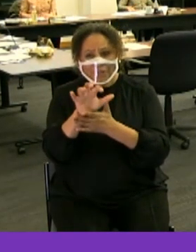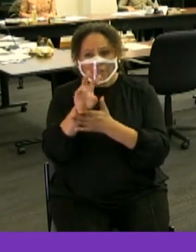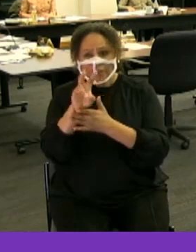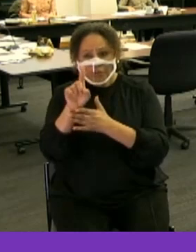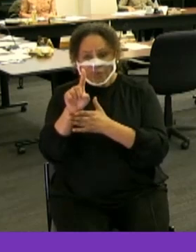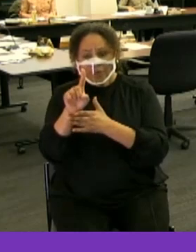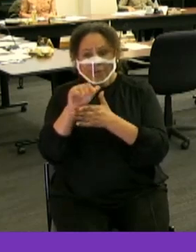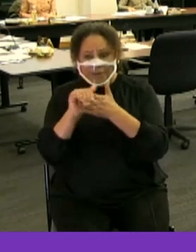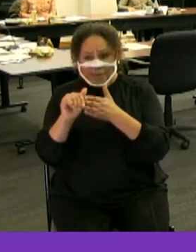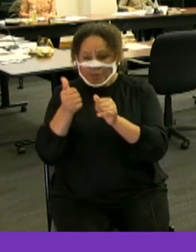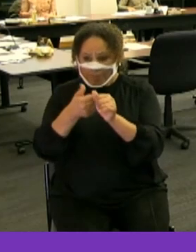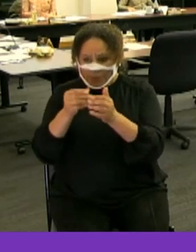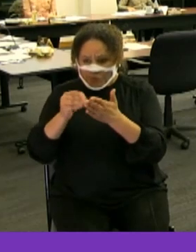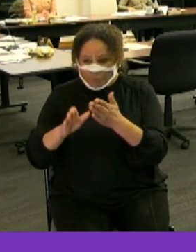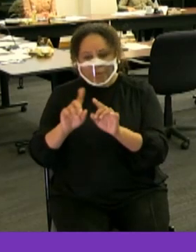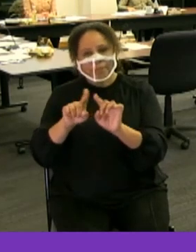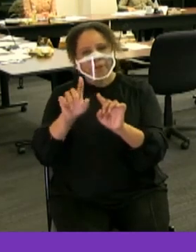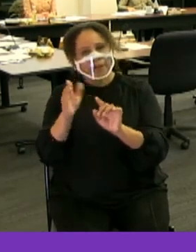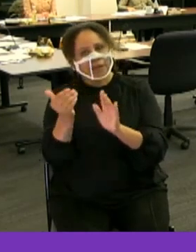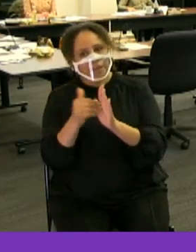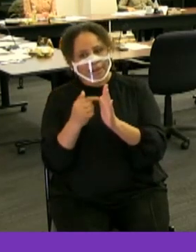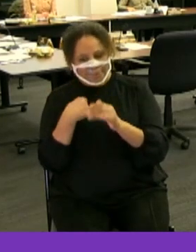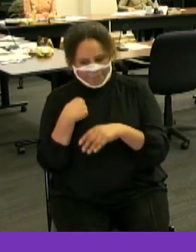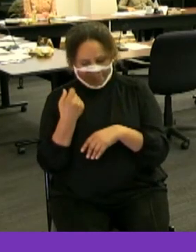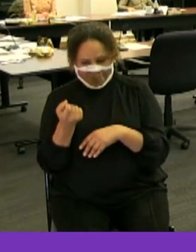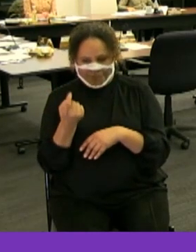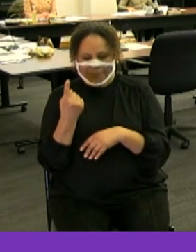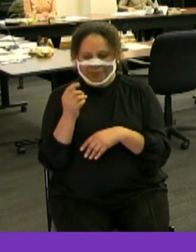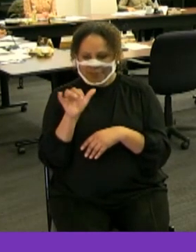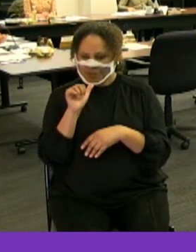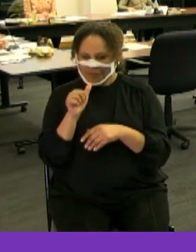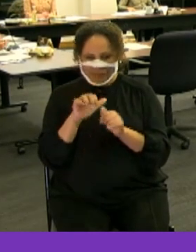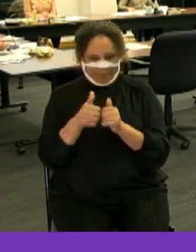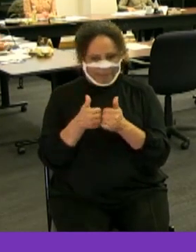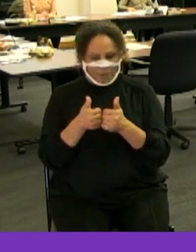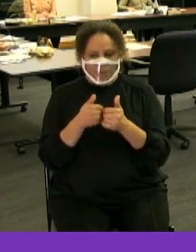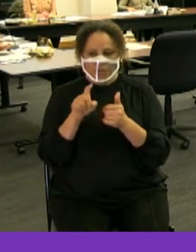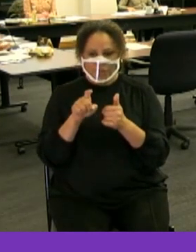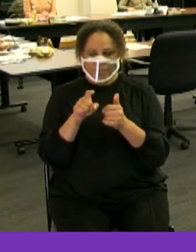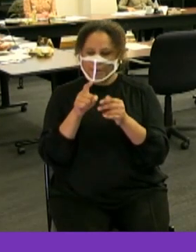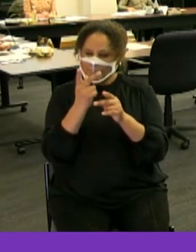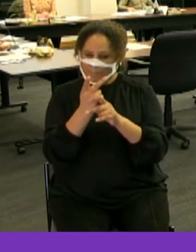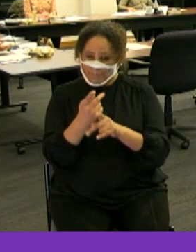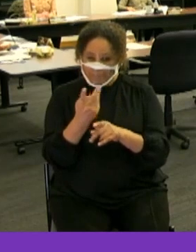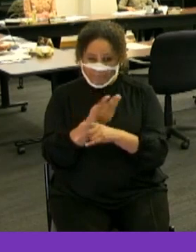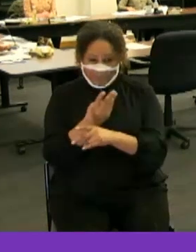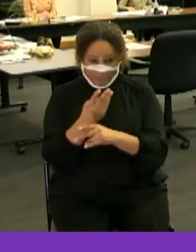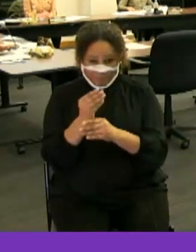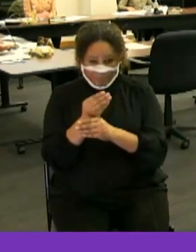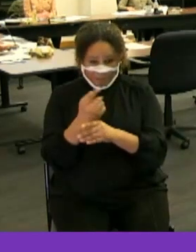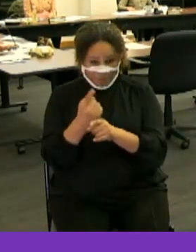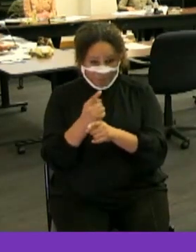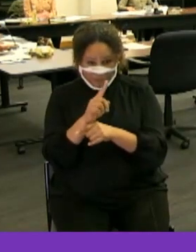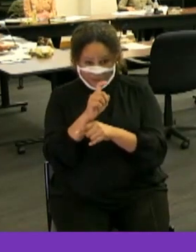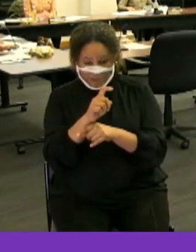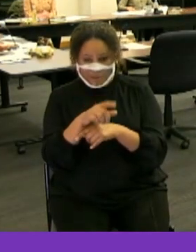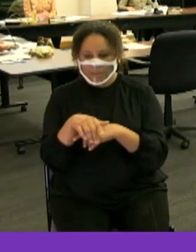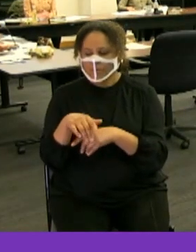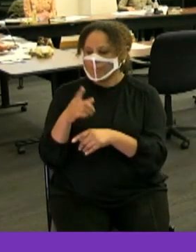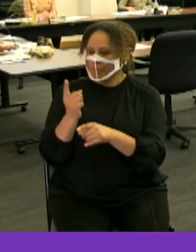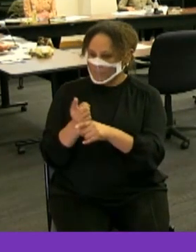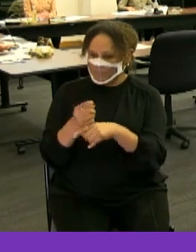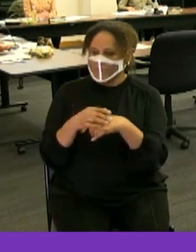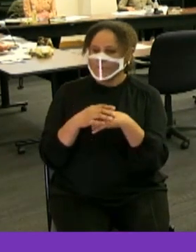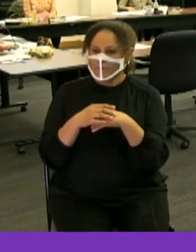$43,571 per student. But again, that is not how we should be doing the math. Am I correct or not? You are